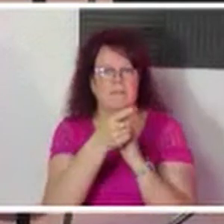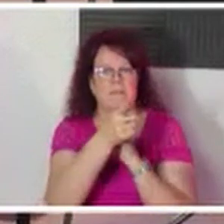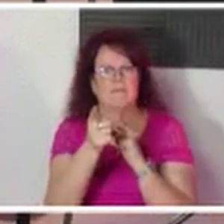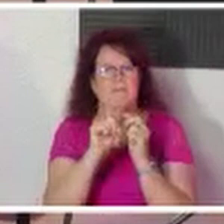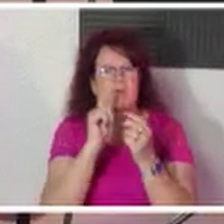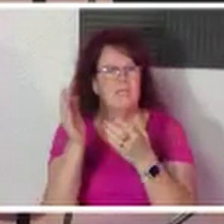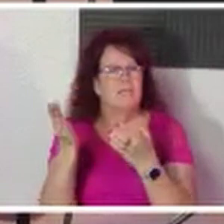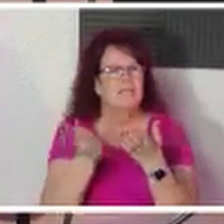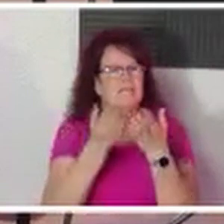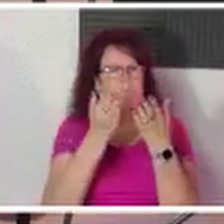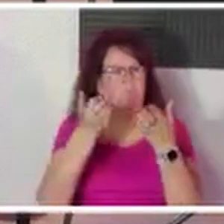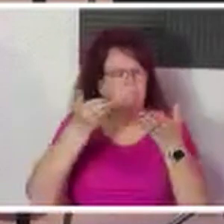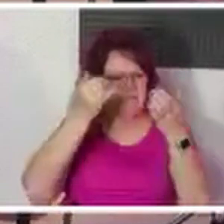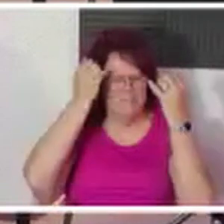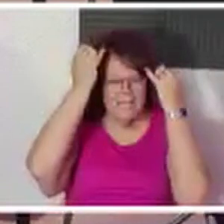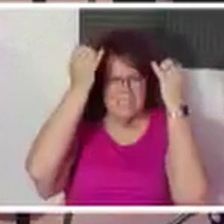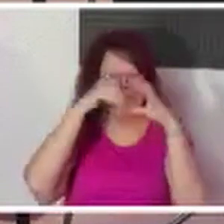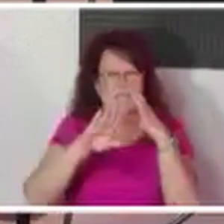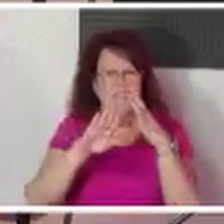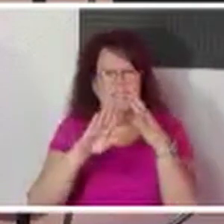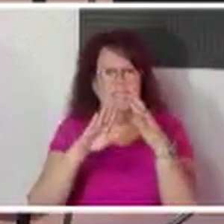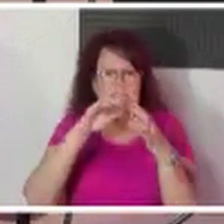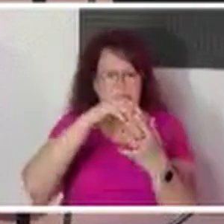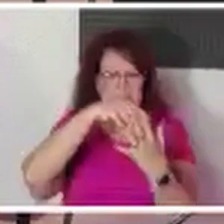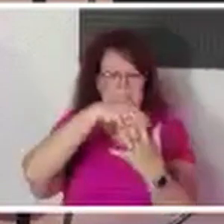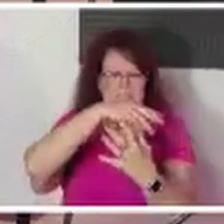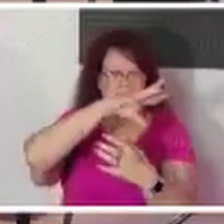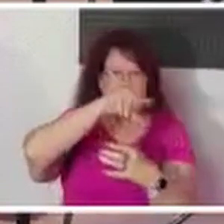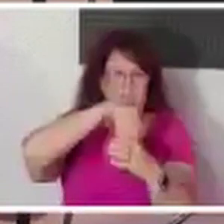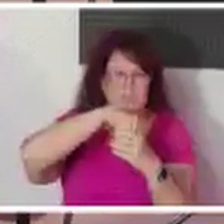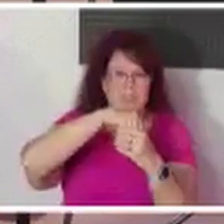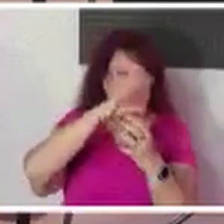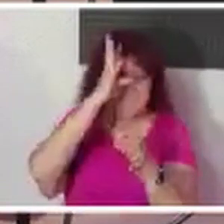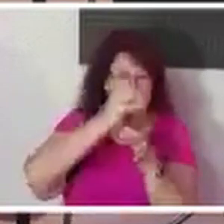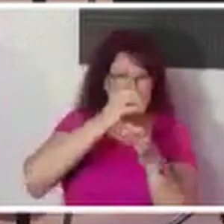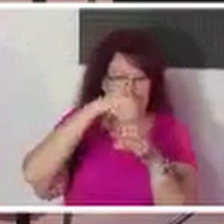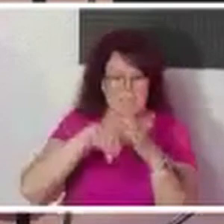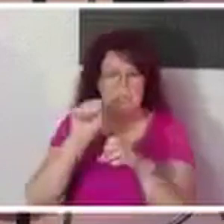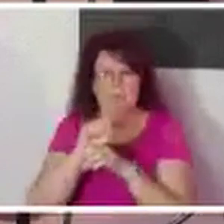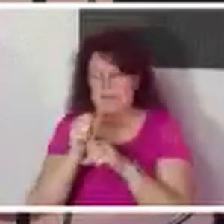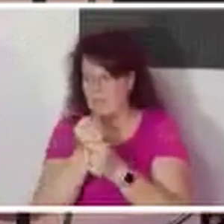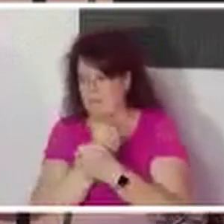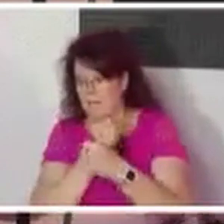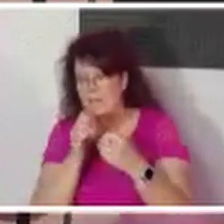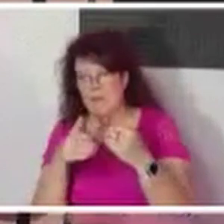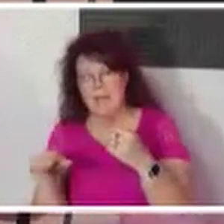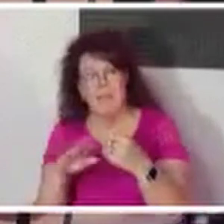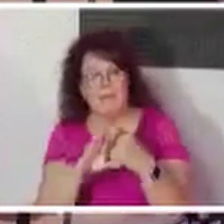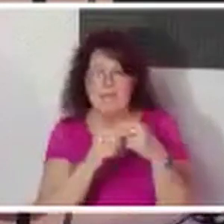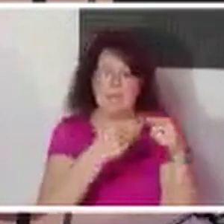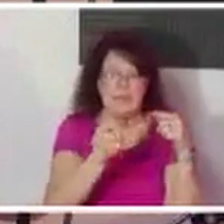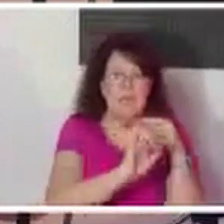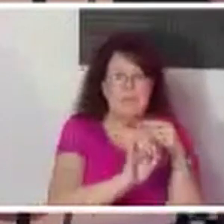uplifted for me this idea and this integration of faith into work for me of Loving your neighbor and even loving your enemy as